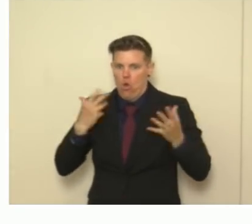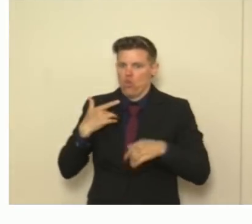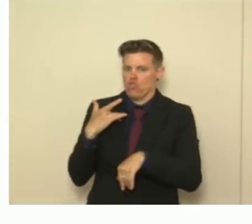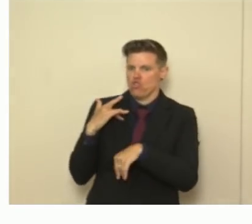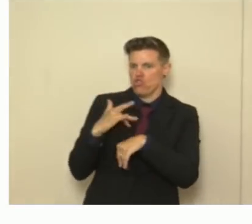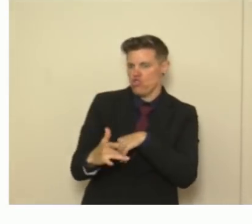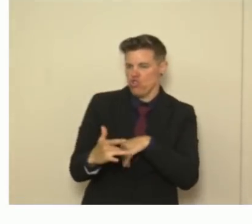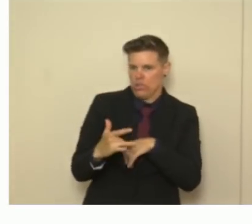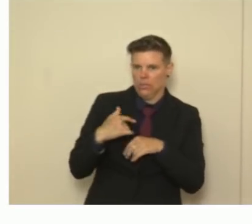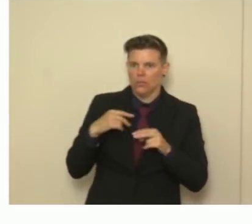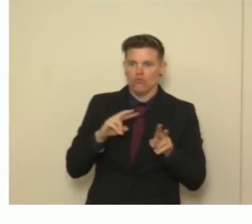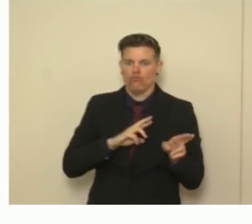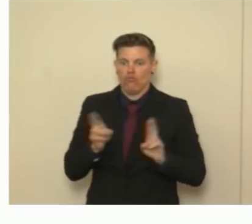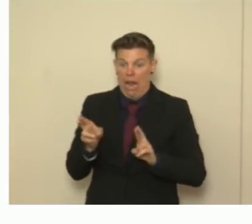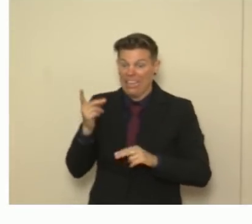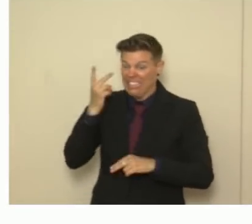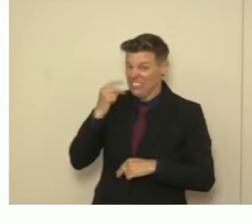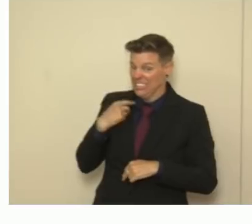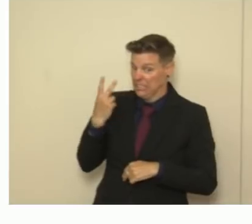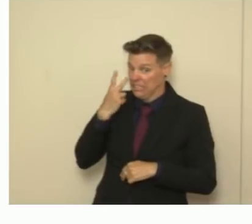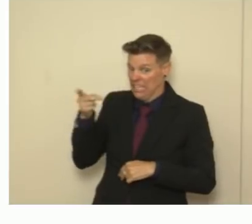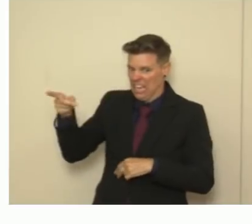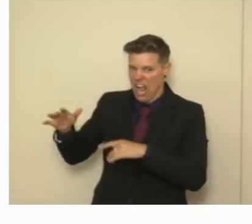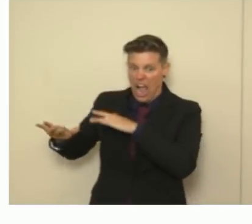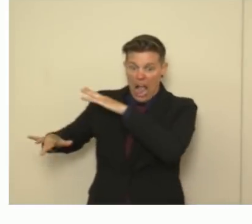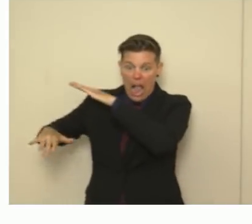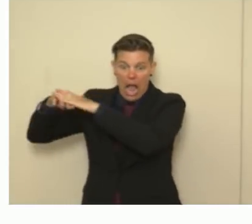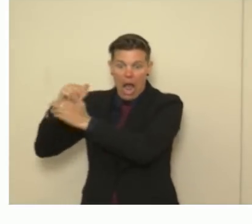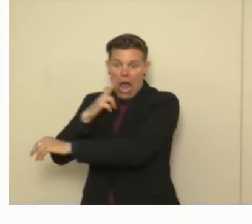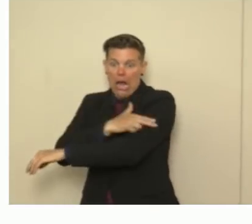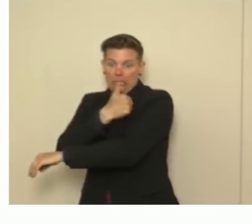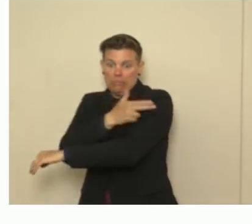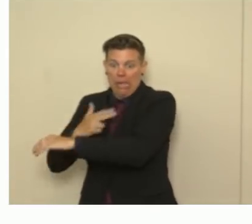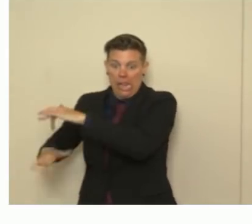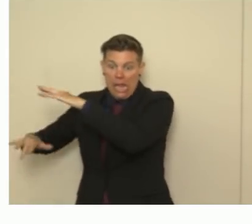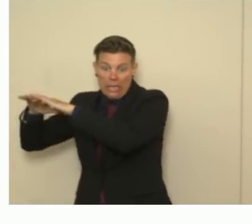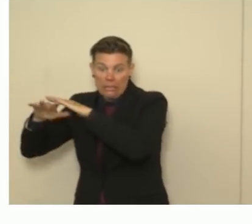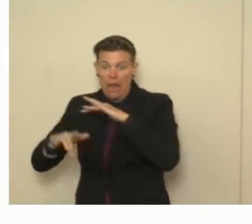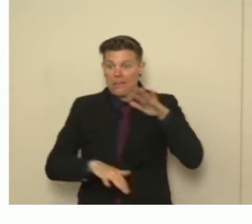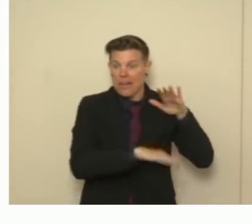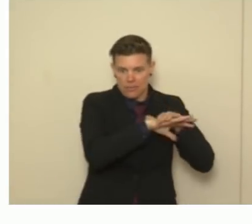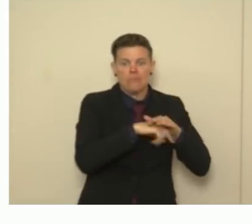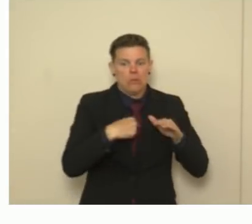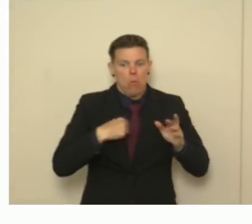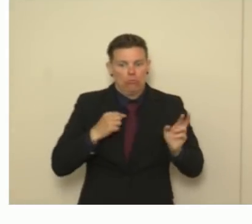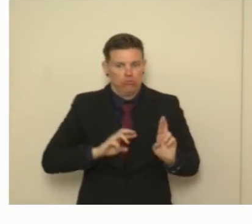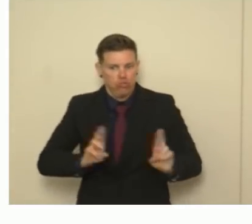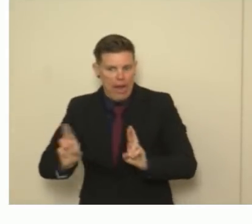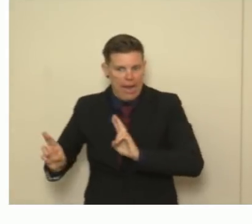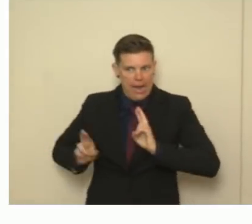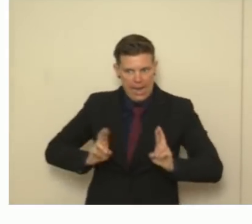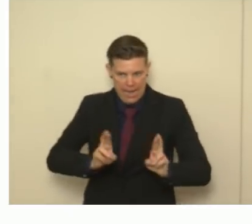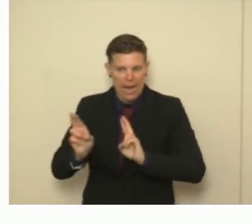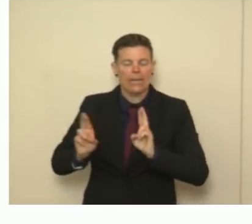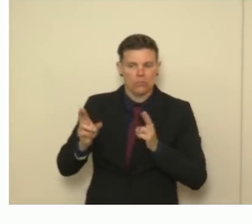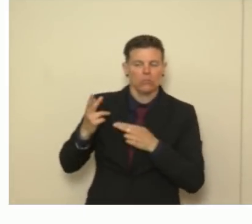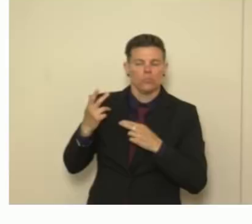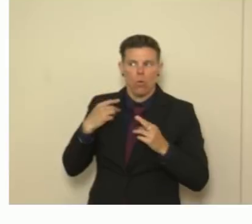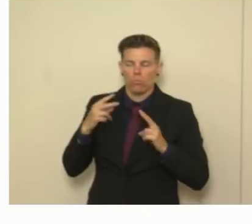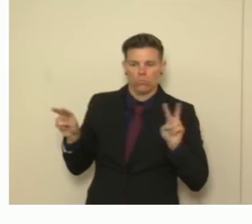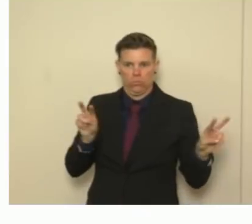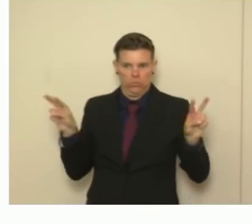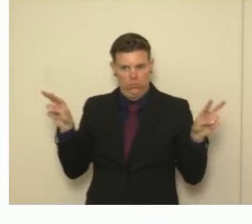they're completely filling up, so we can make additional preparations. But so far, they have capacity, and we monitor every morning